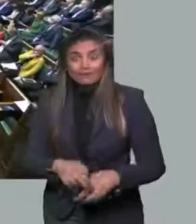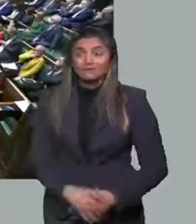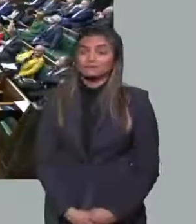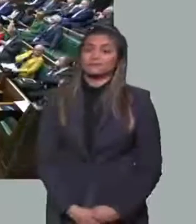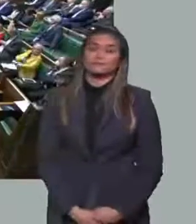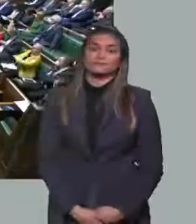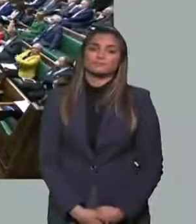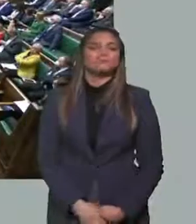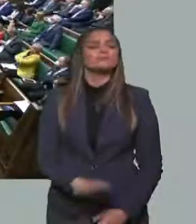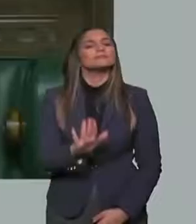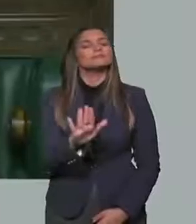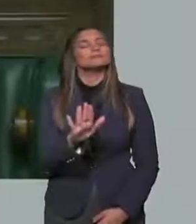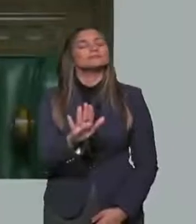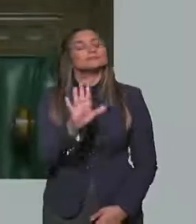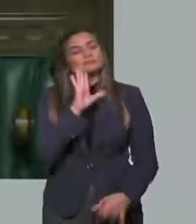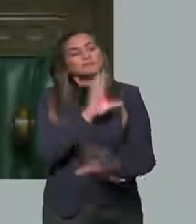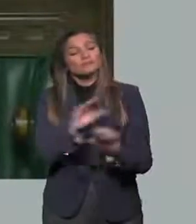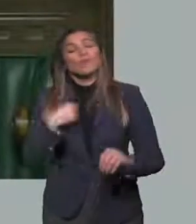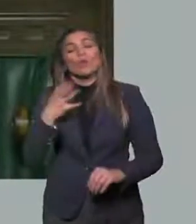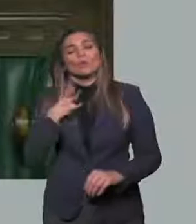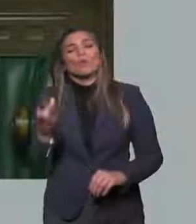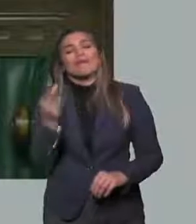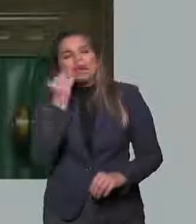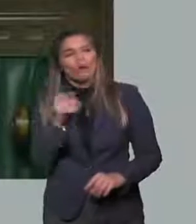I'm going to hear this question. If some people don't want...